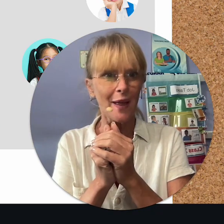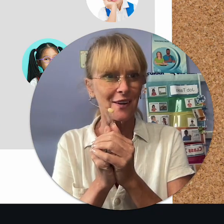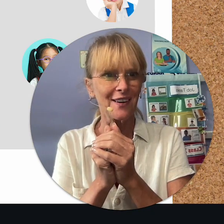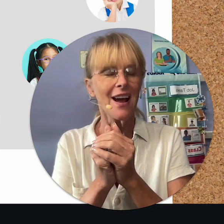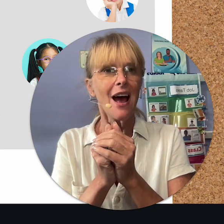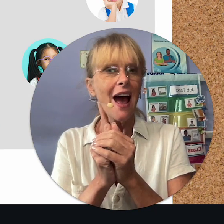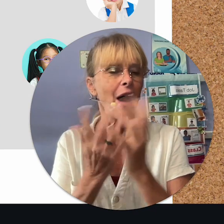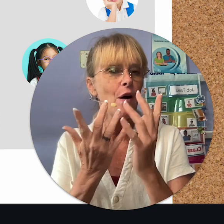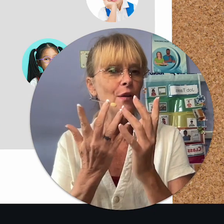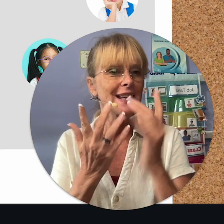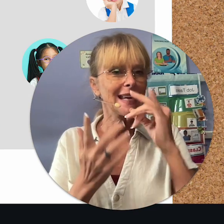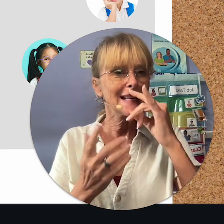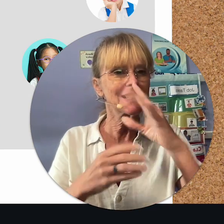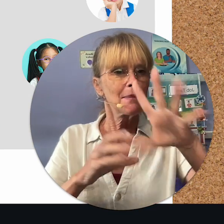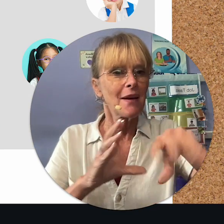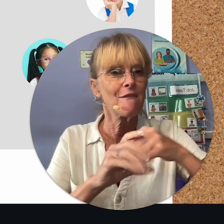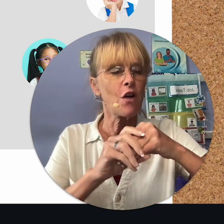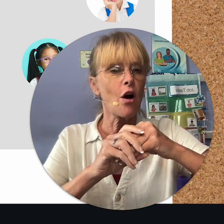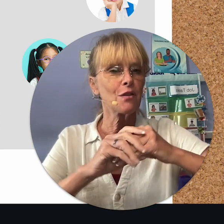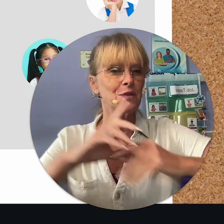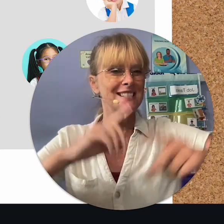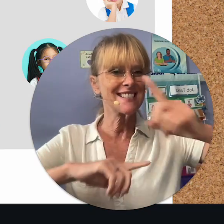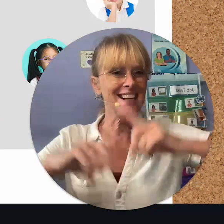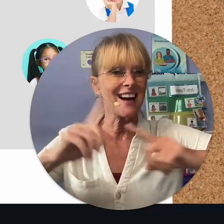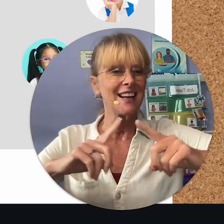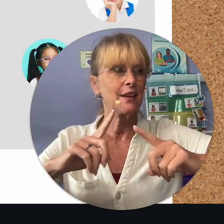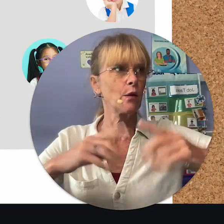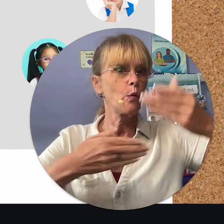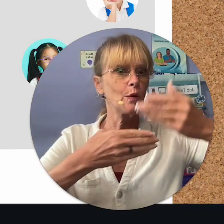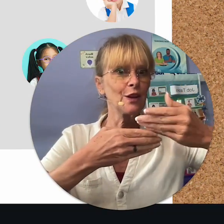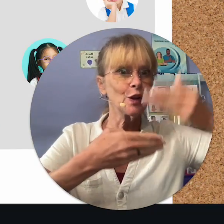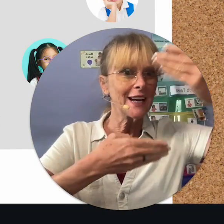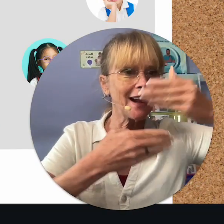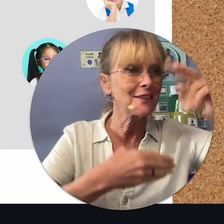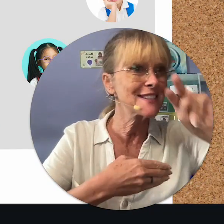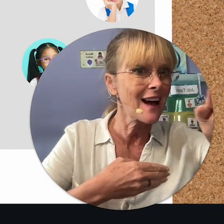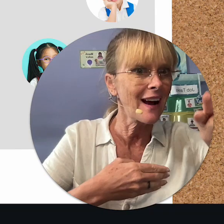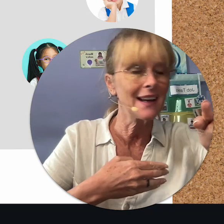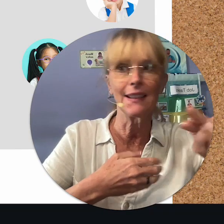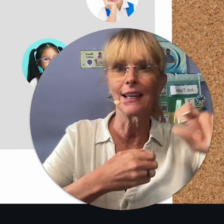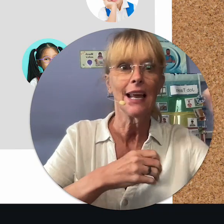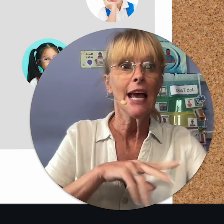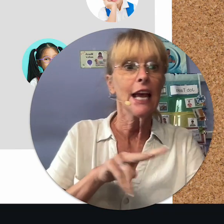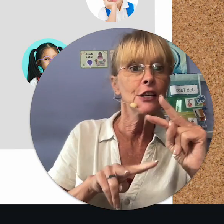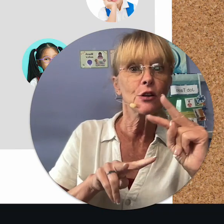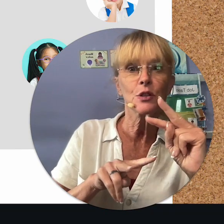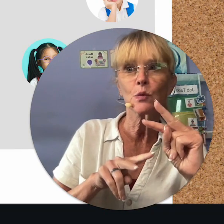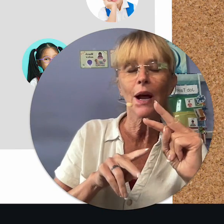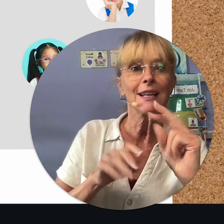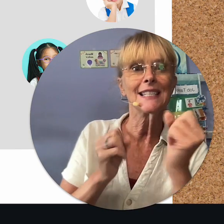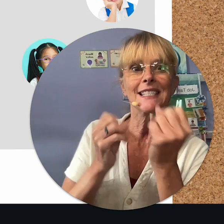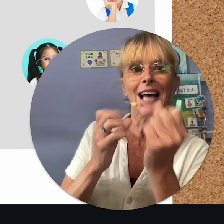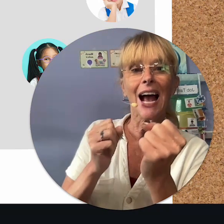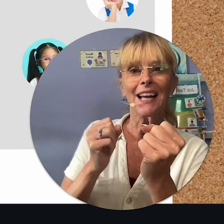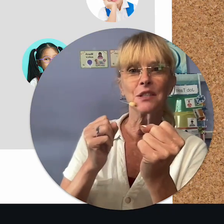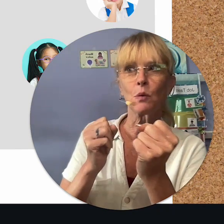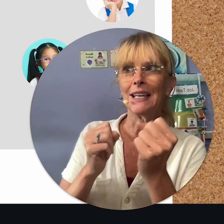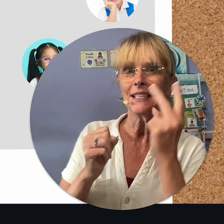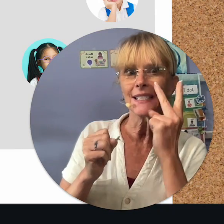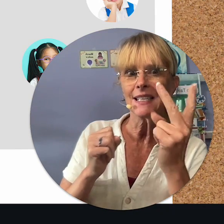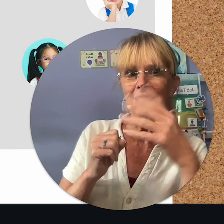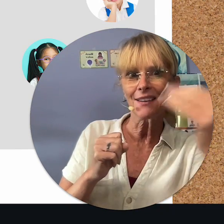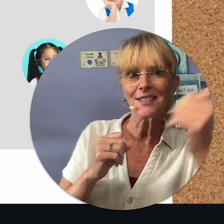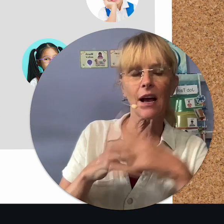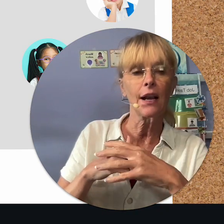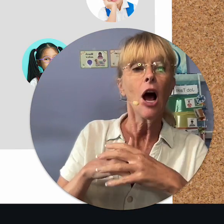the weather, how the kids can be involved with signing, looking outside, and then he turns around and signs what